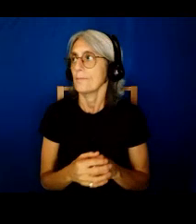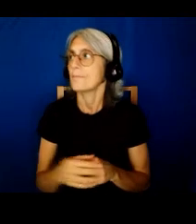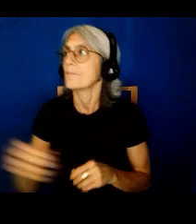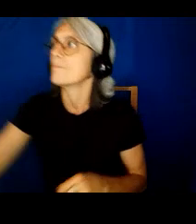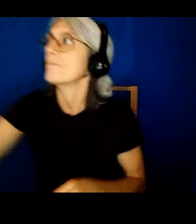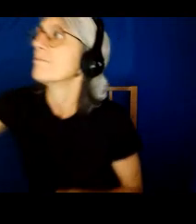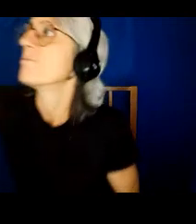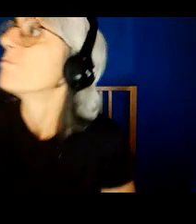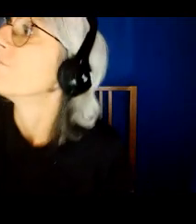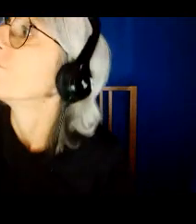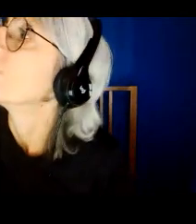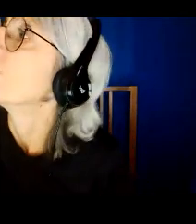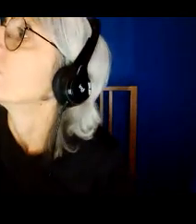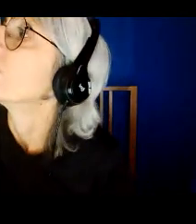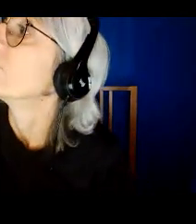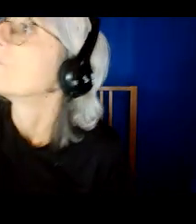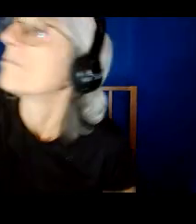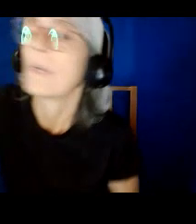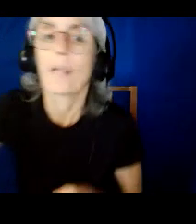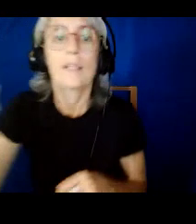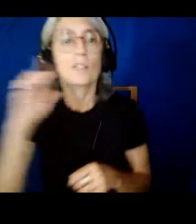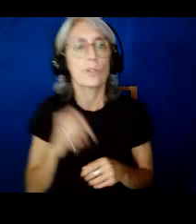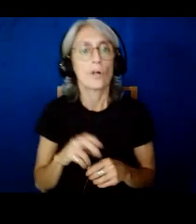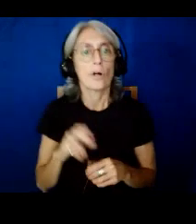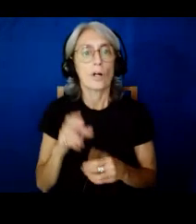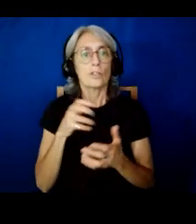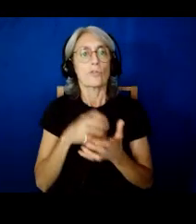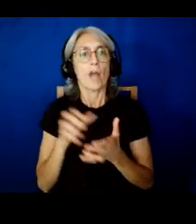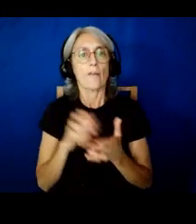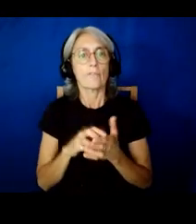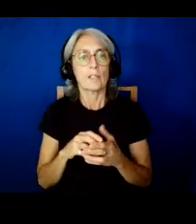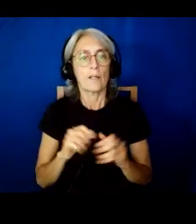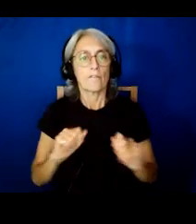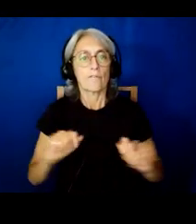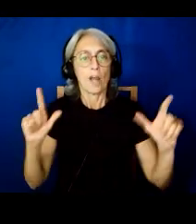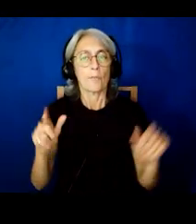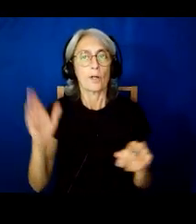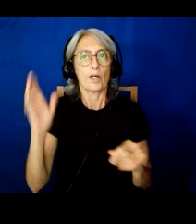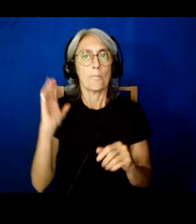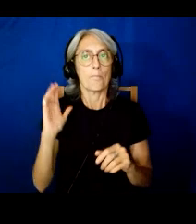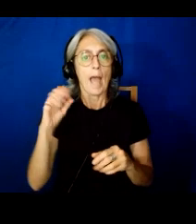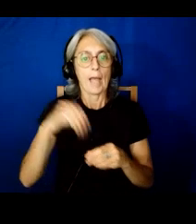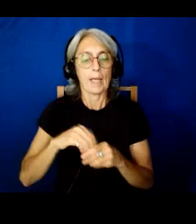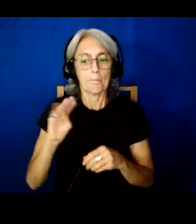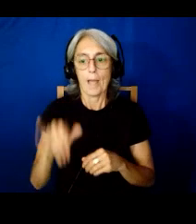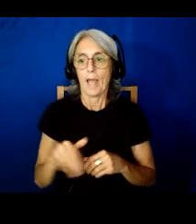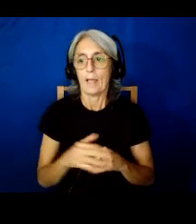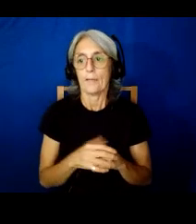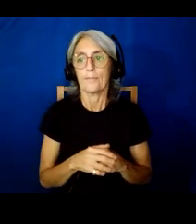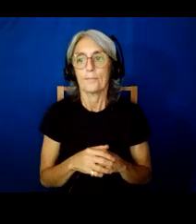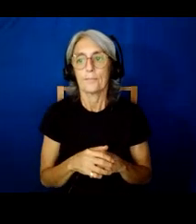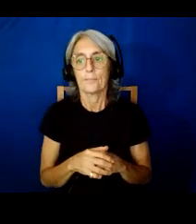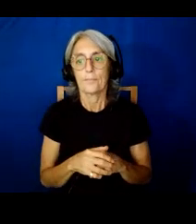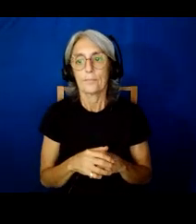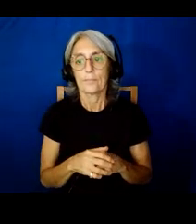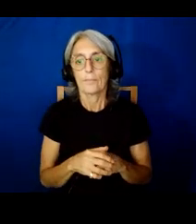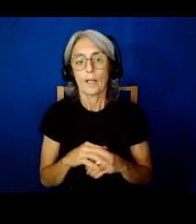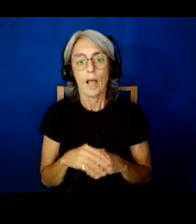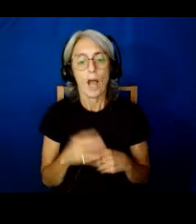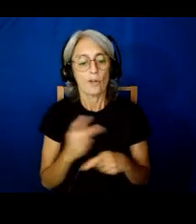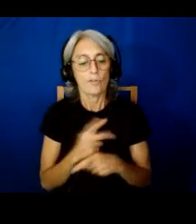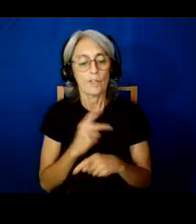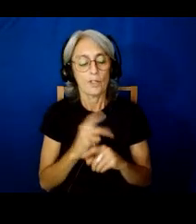draft framework back in May, I was amazed at how you distill all of the needs of the